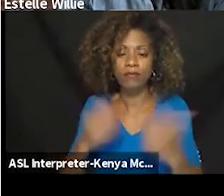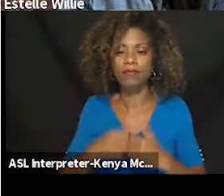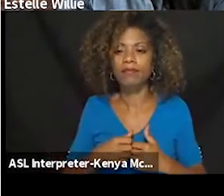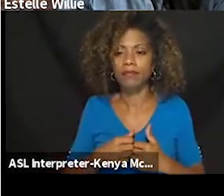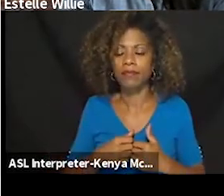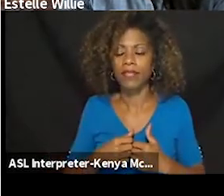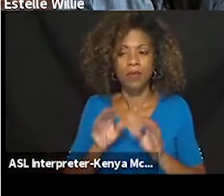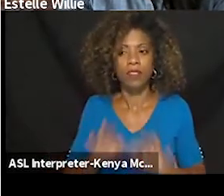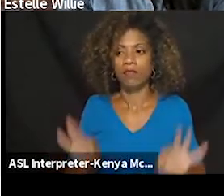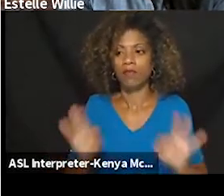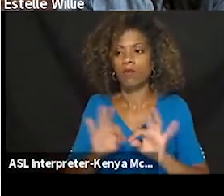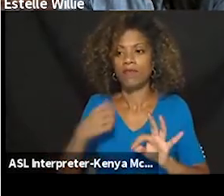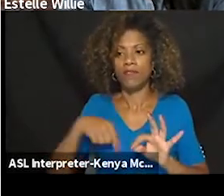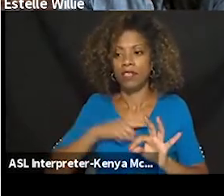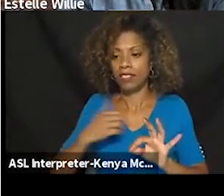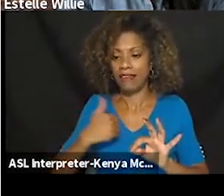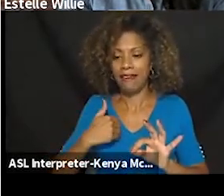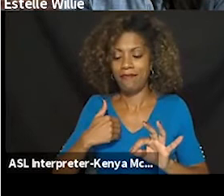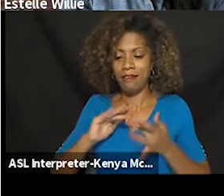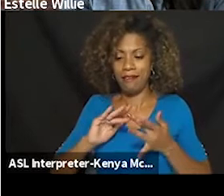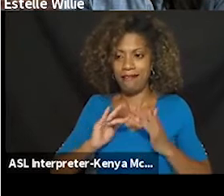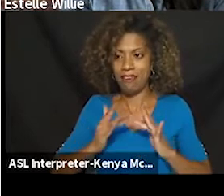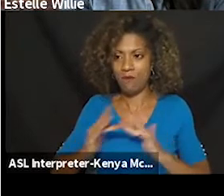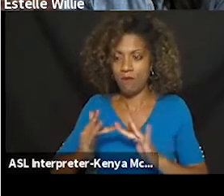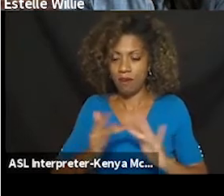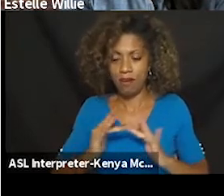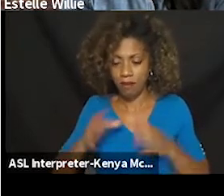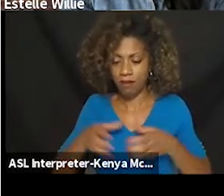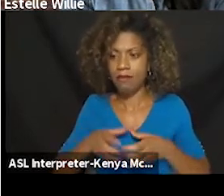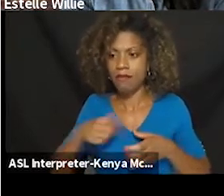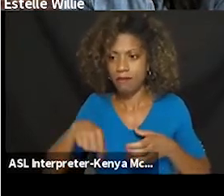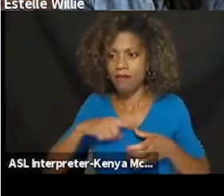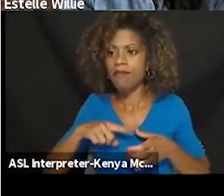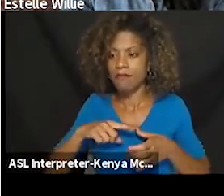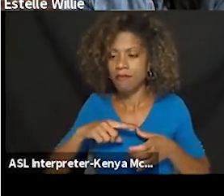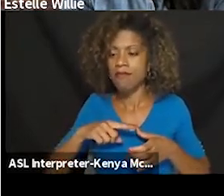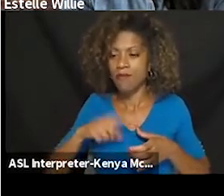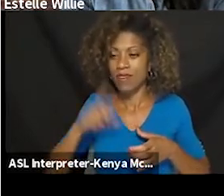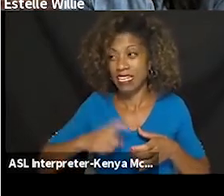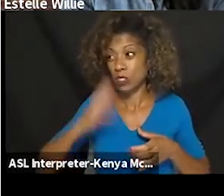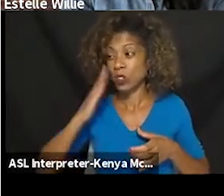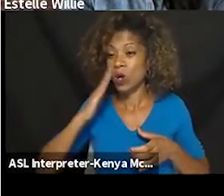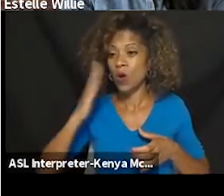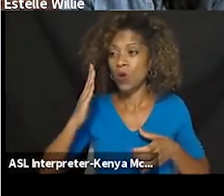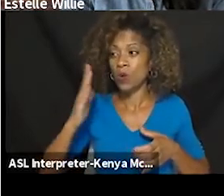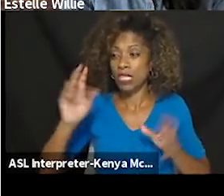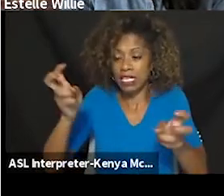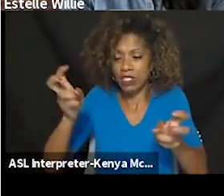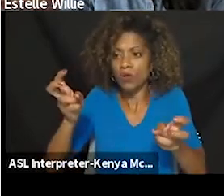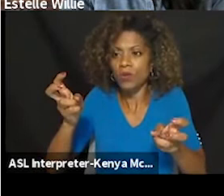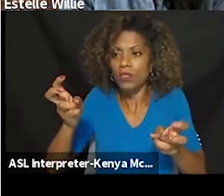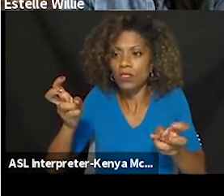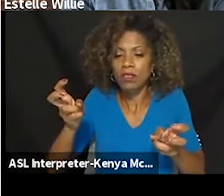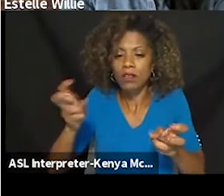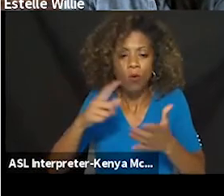super important for us because we wanted to understand what the issues were so that we could develop something